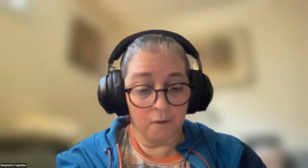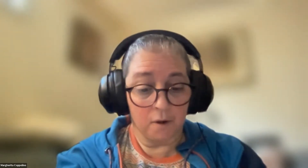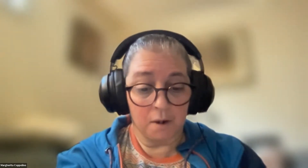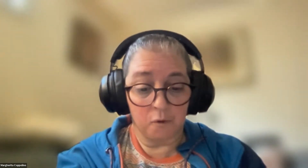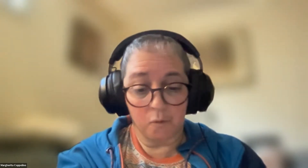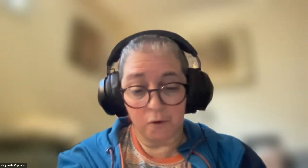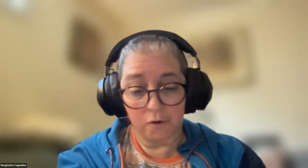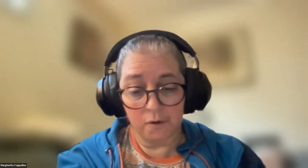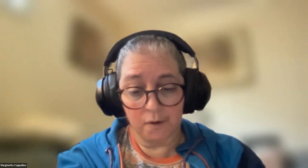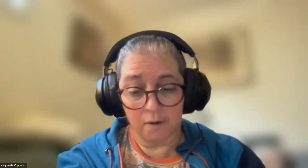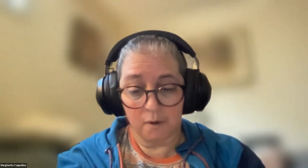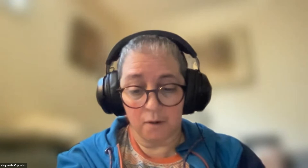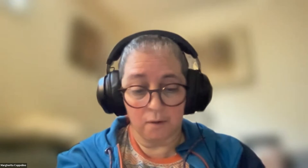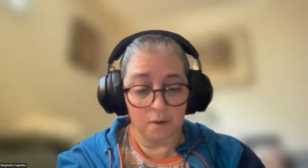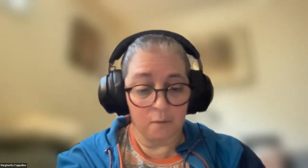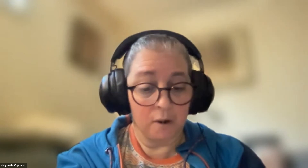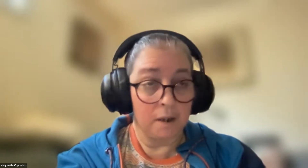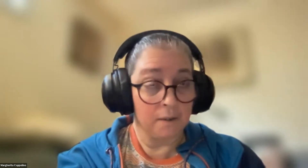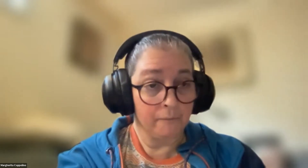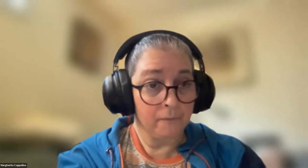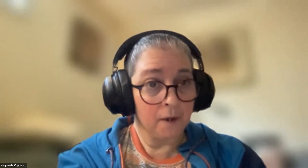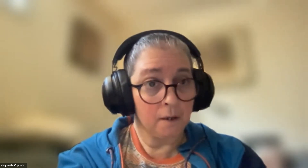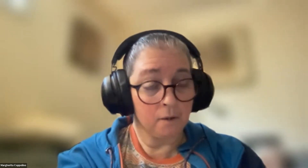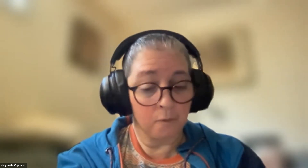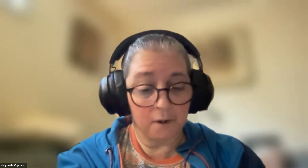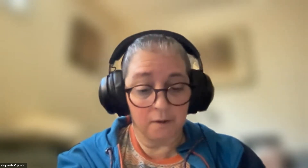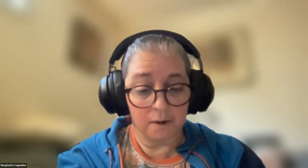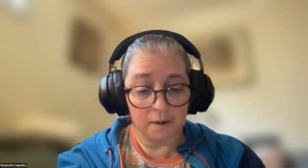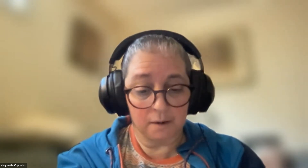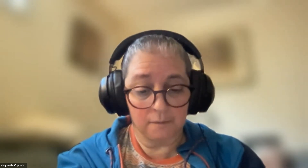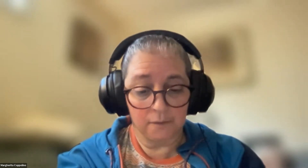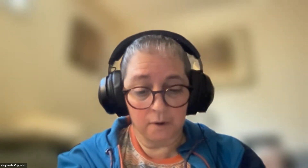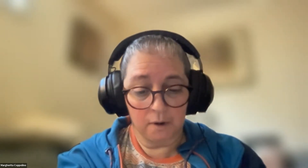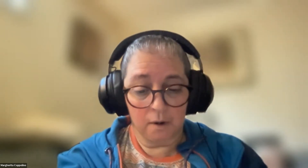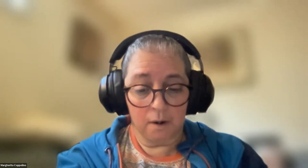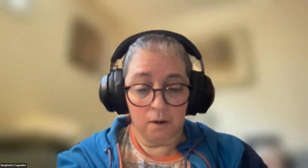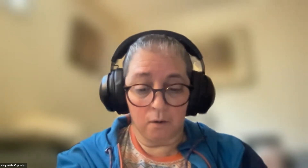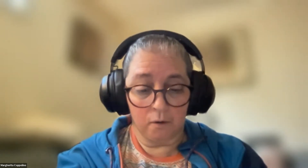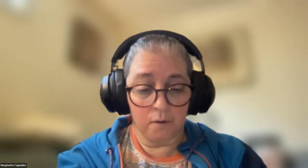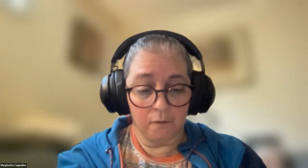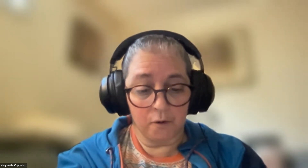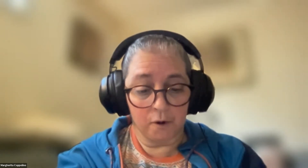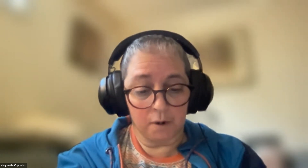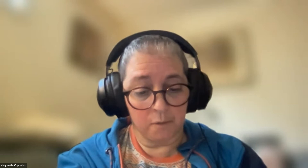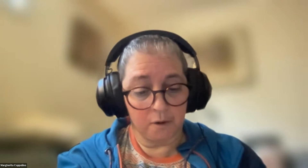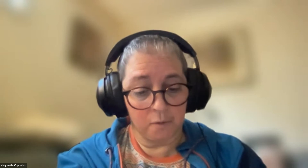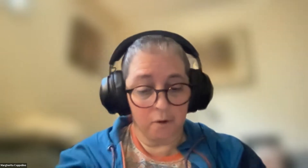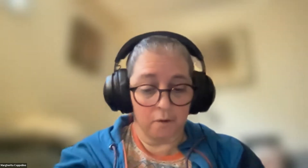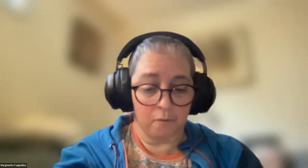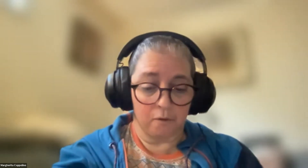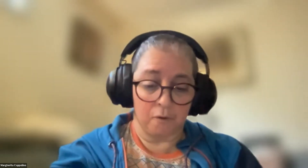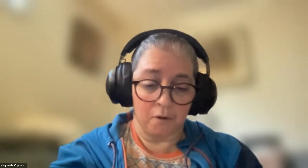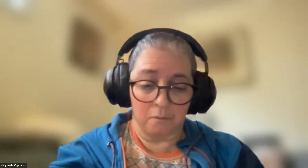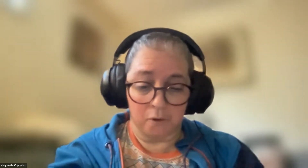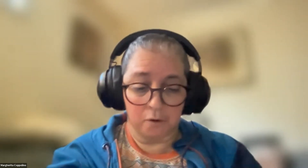and sits on a number of boards and committees in the community and the disability sector, including the Victorian Disability